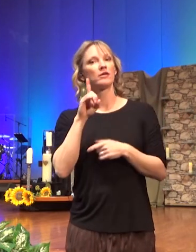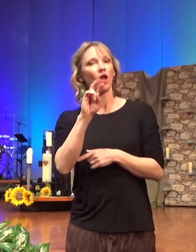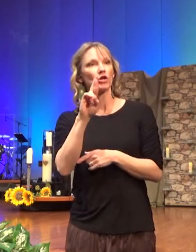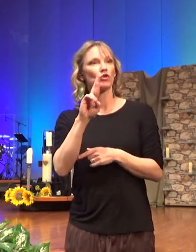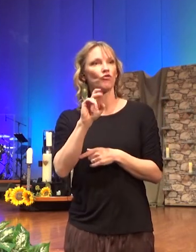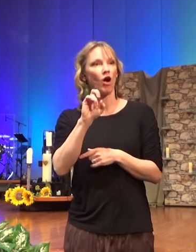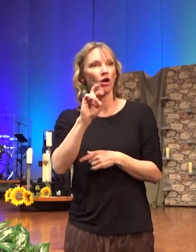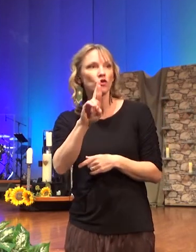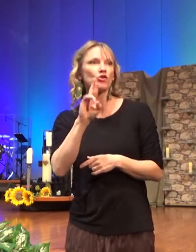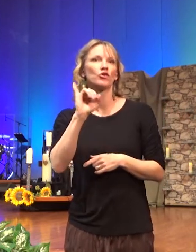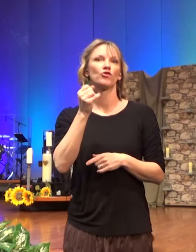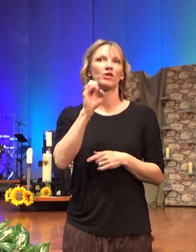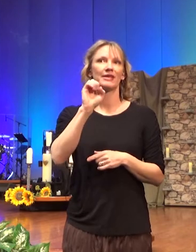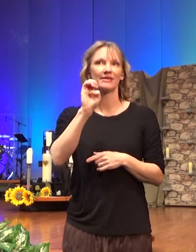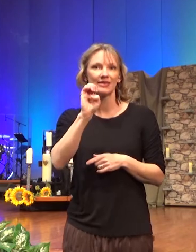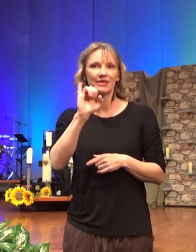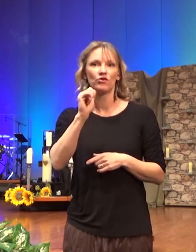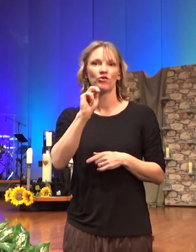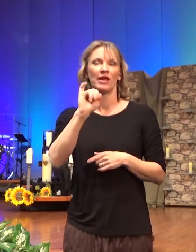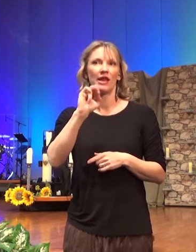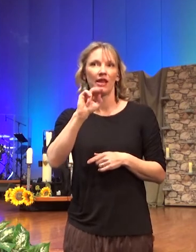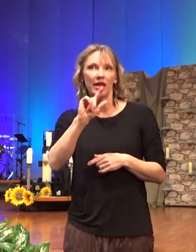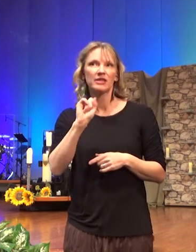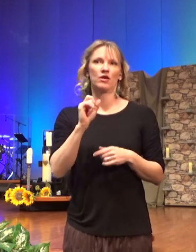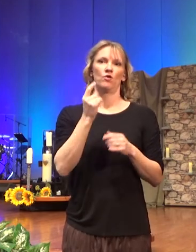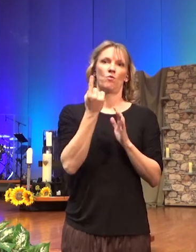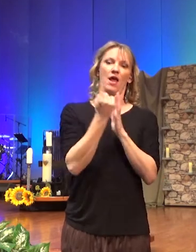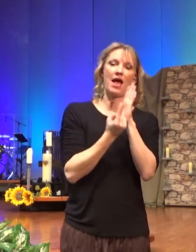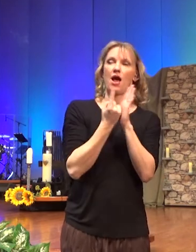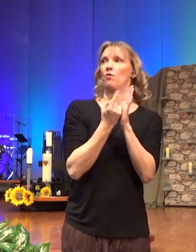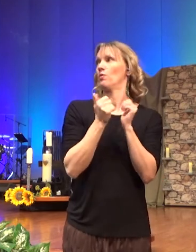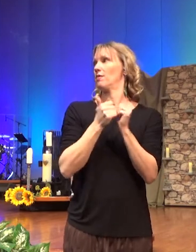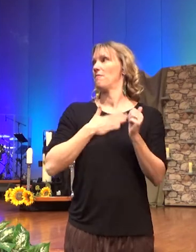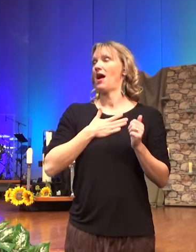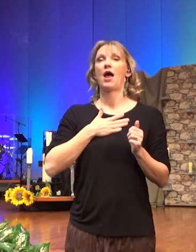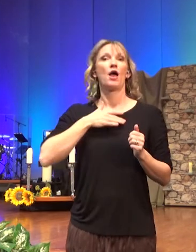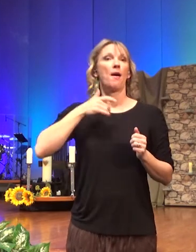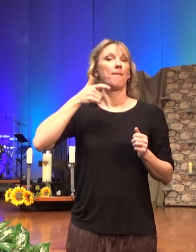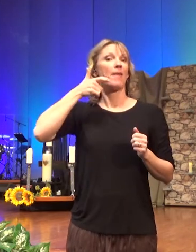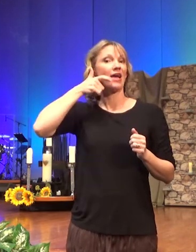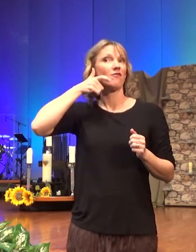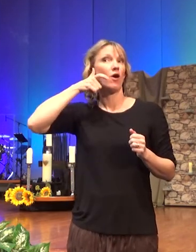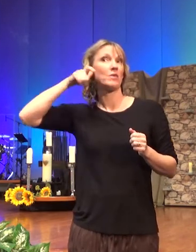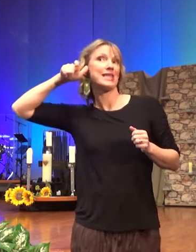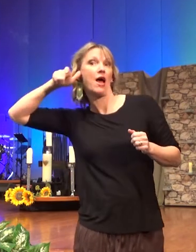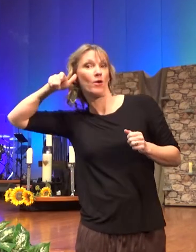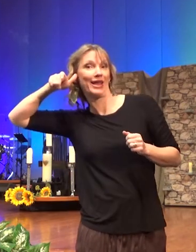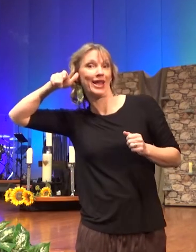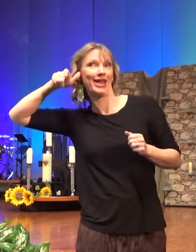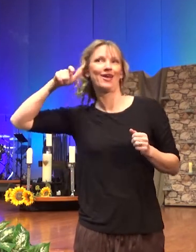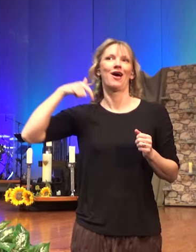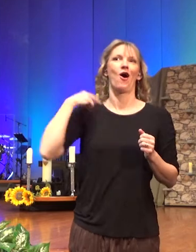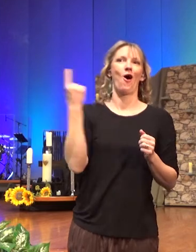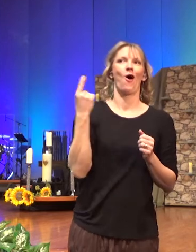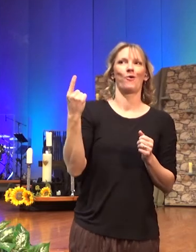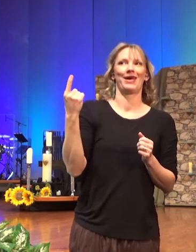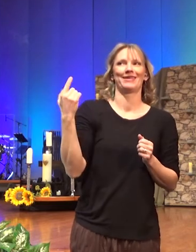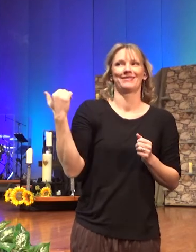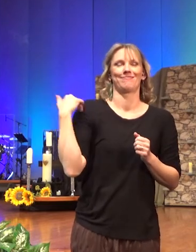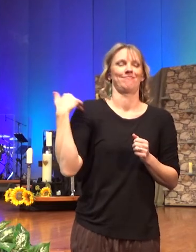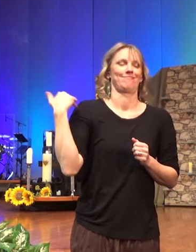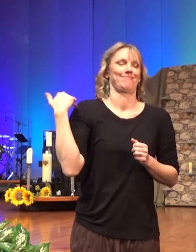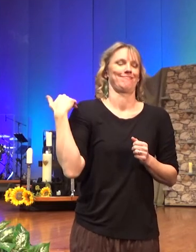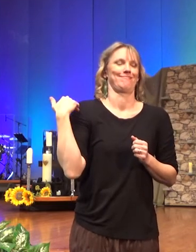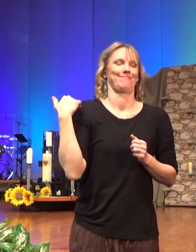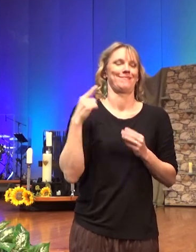Dr. Roger and Jesse Jennings, and we were all sitting there on couches, and I spent the first hour of the service with my microphone out to here. I'll always remember and be reminded of that